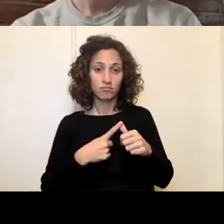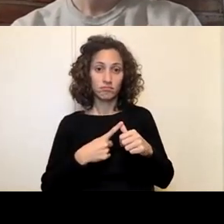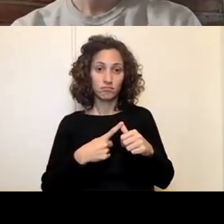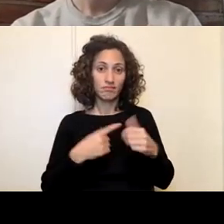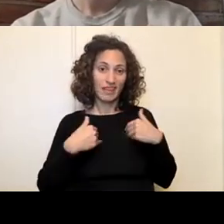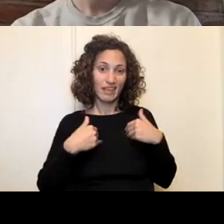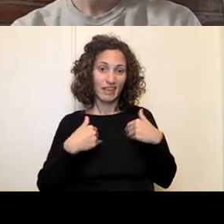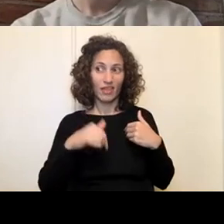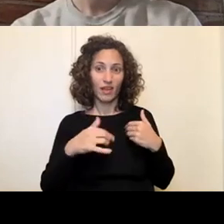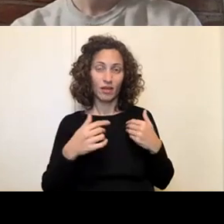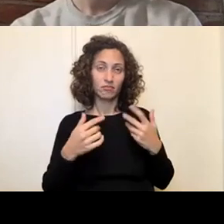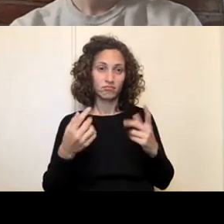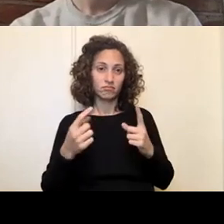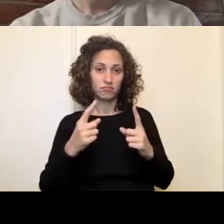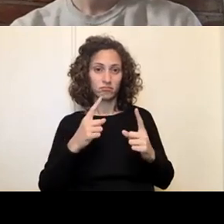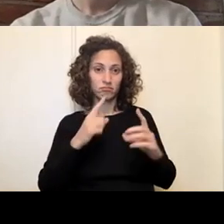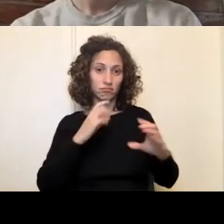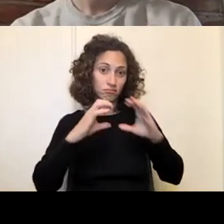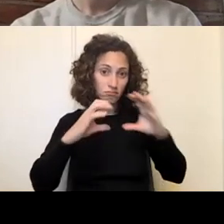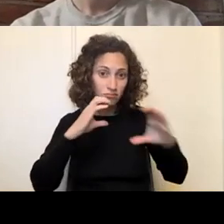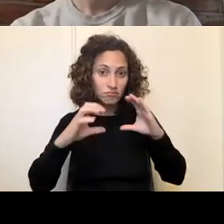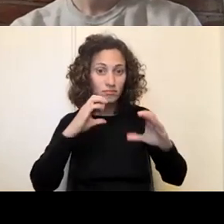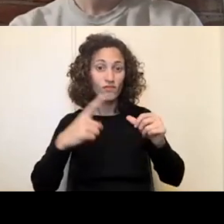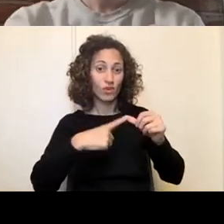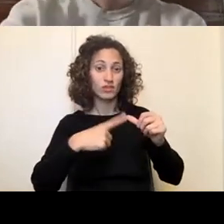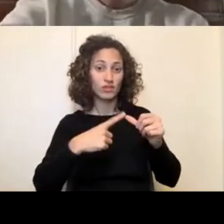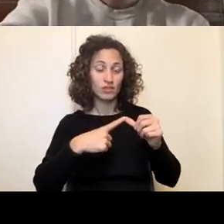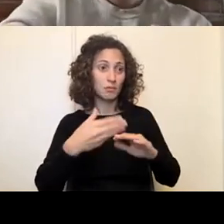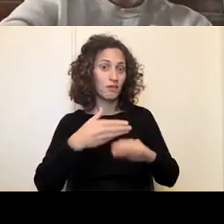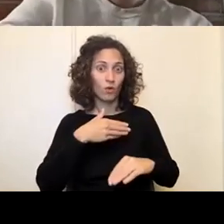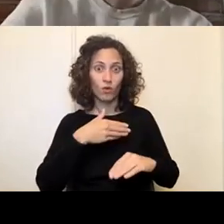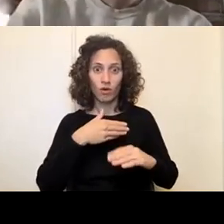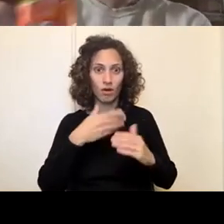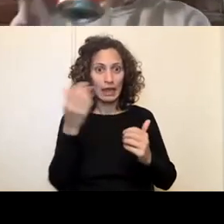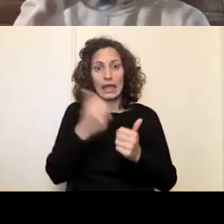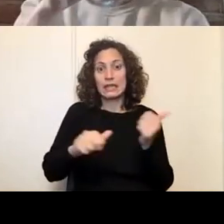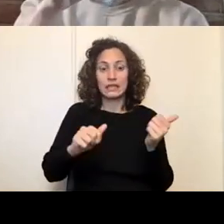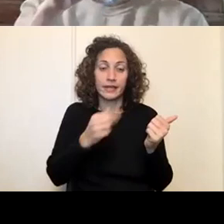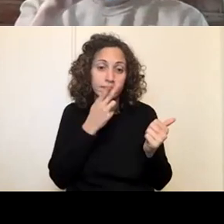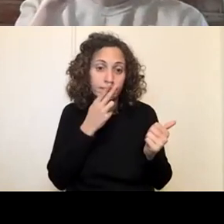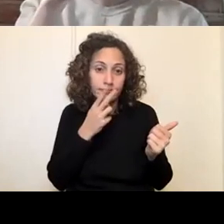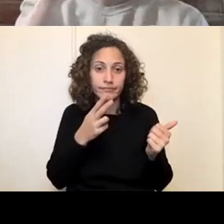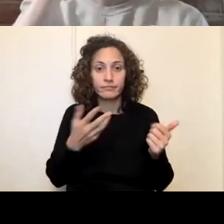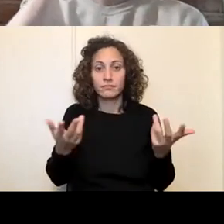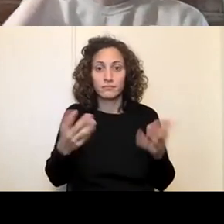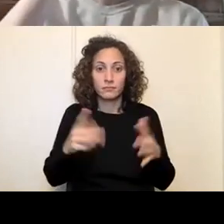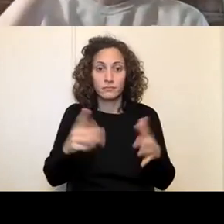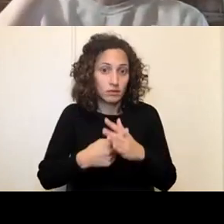or perspective is to have the communication first before intimacy